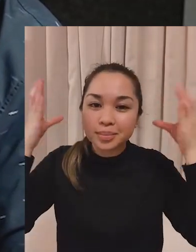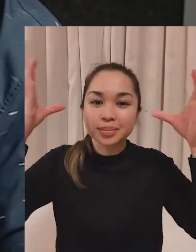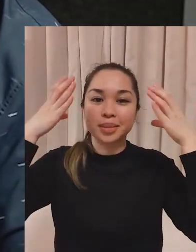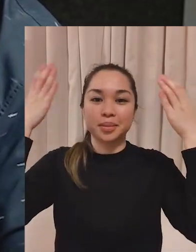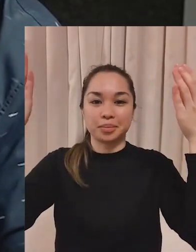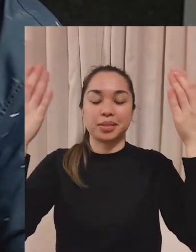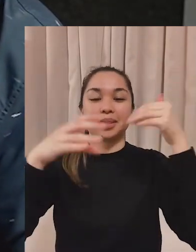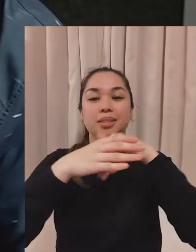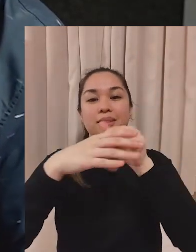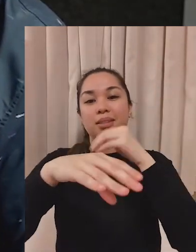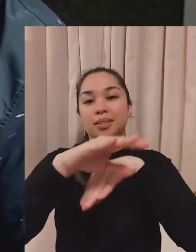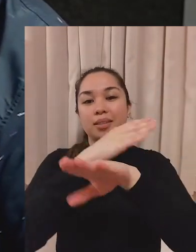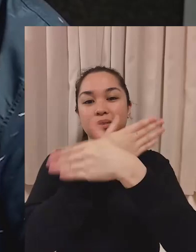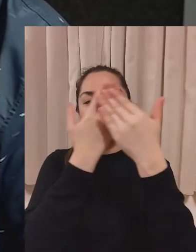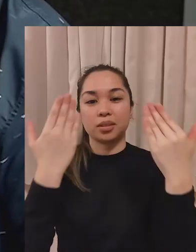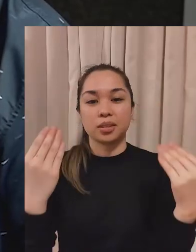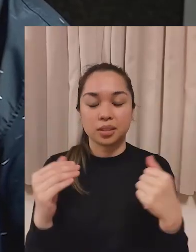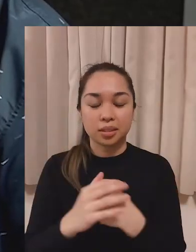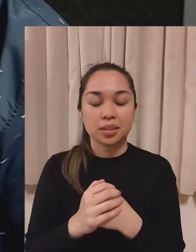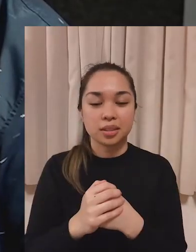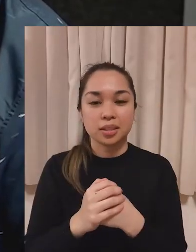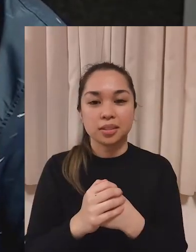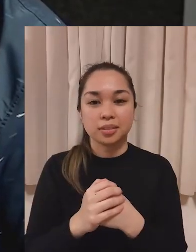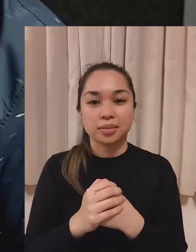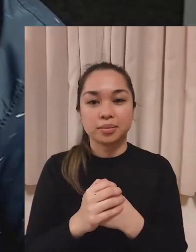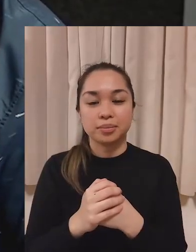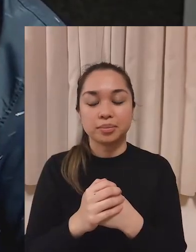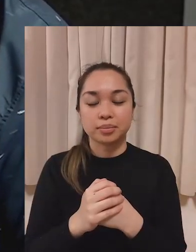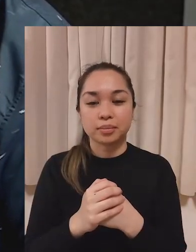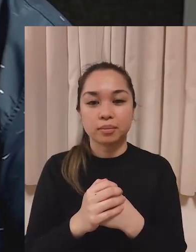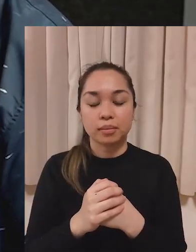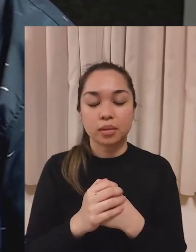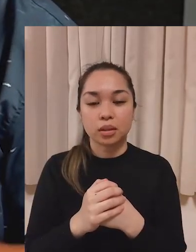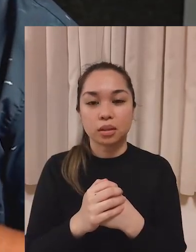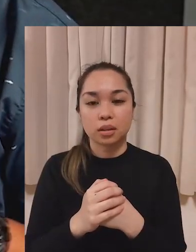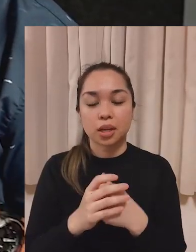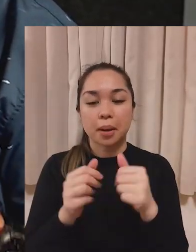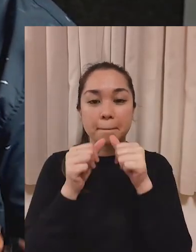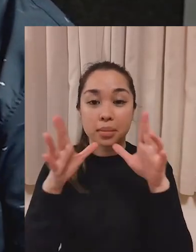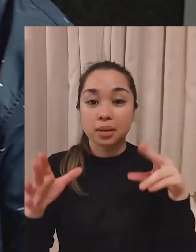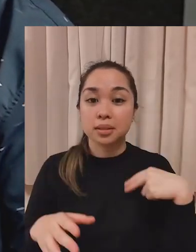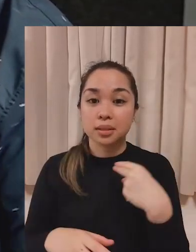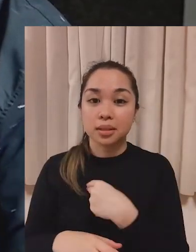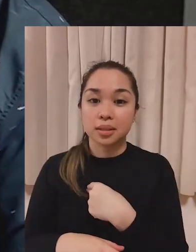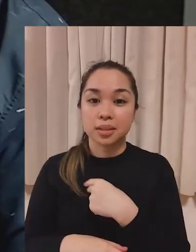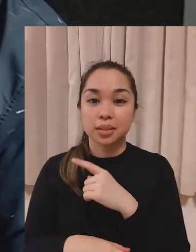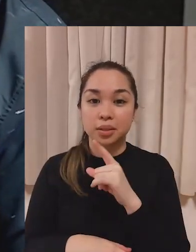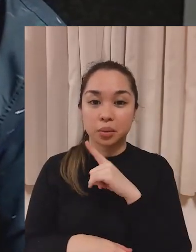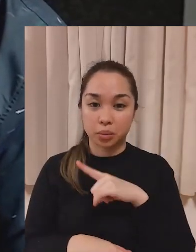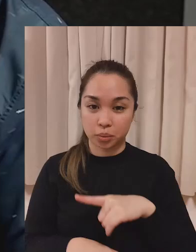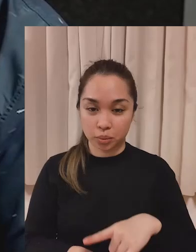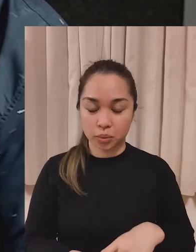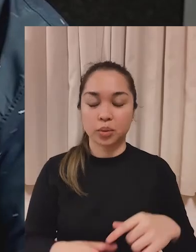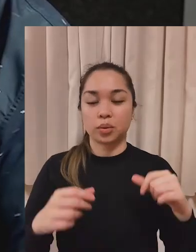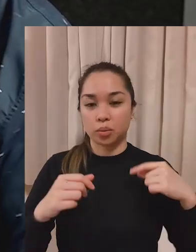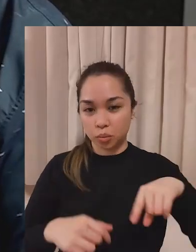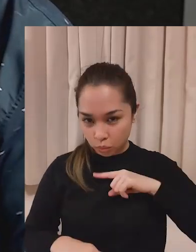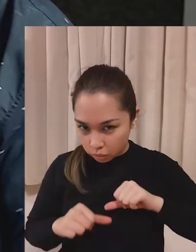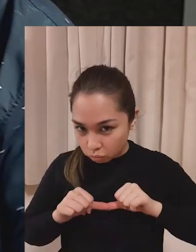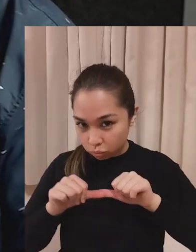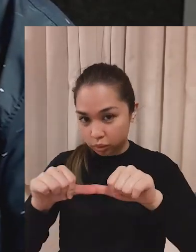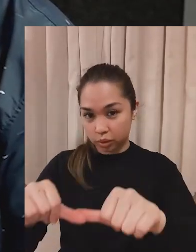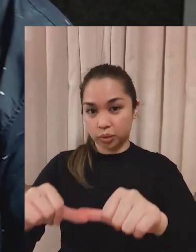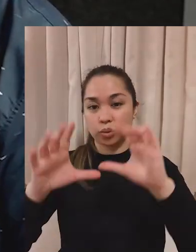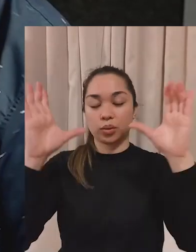your goodness, your love, and your salvation. Bless us, O God, as we continue to